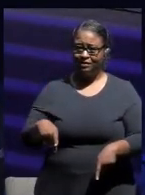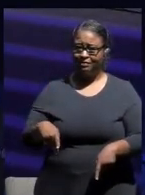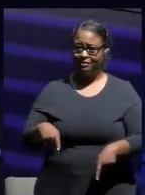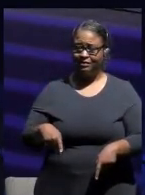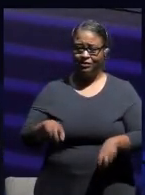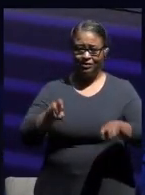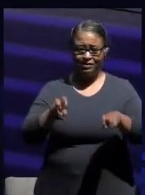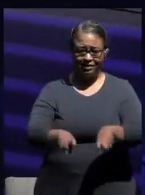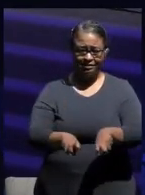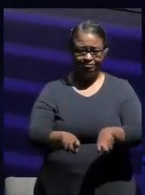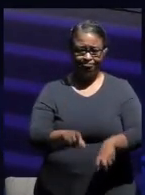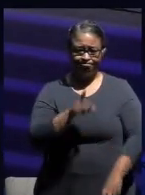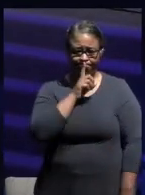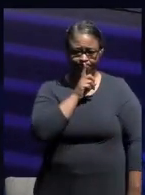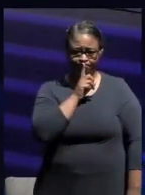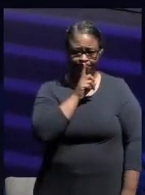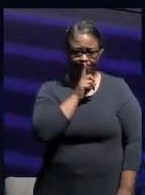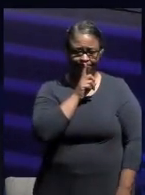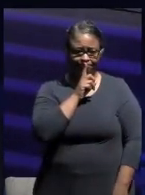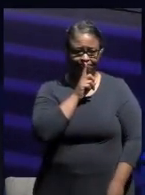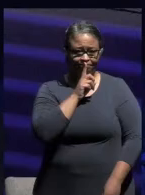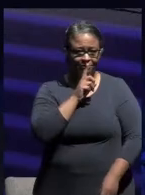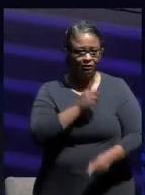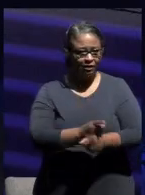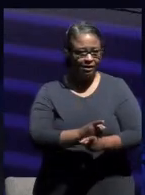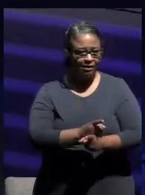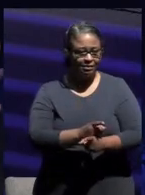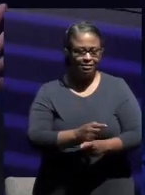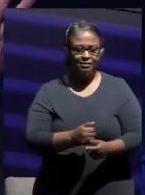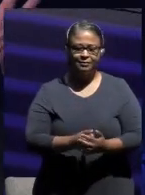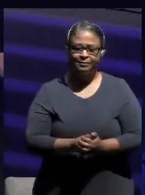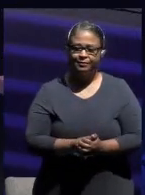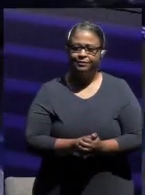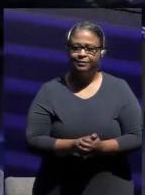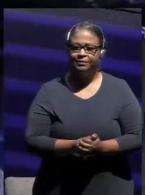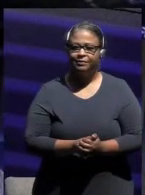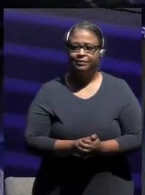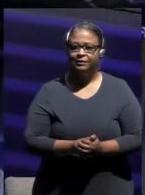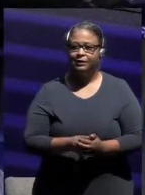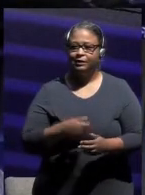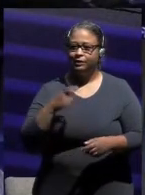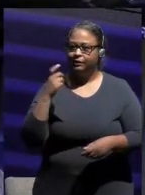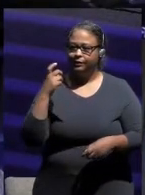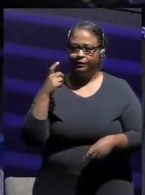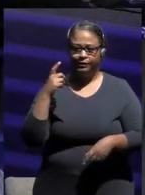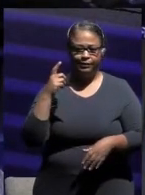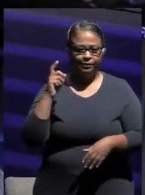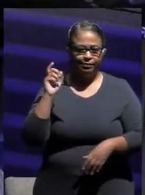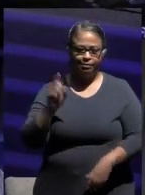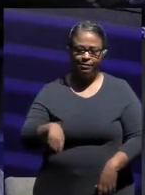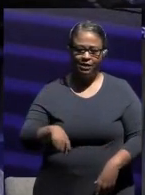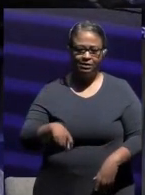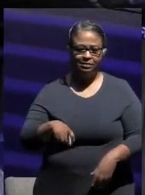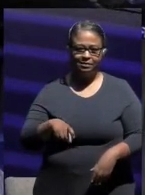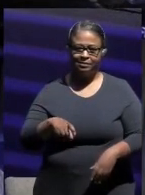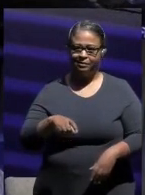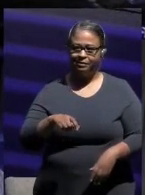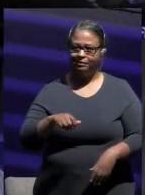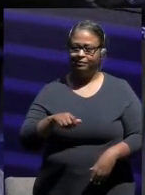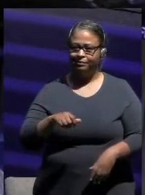I'm just telling you, it's the hardest thing to do. So what you got to do is you got to get over that, and you got to come over to